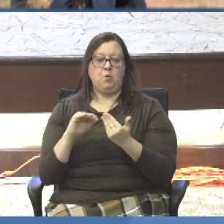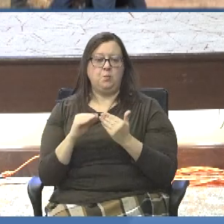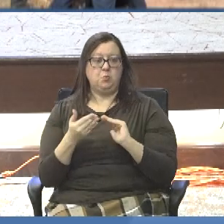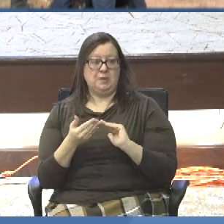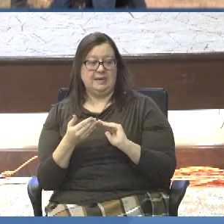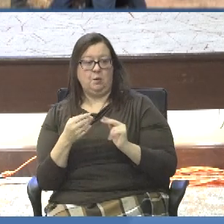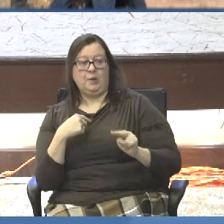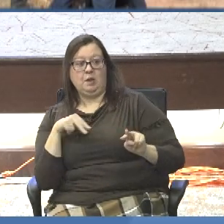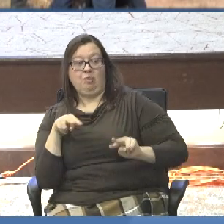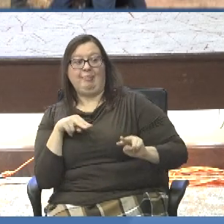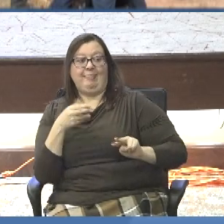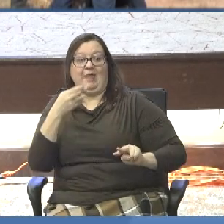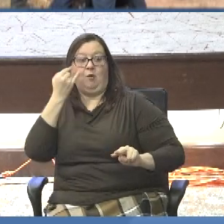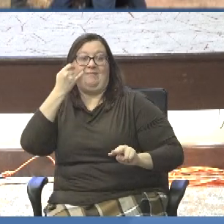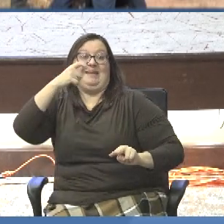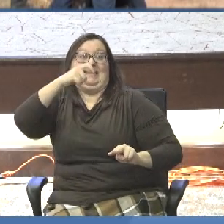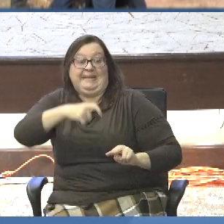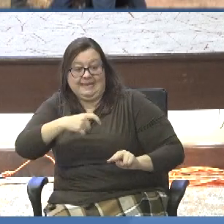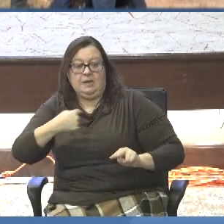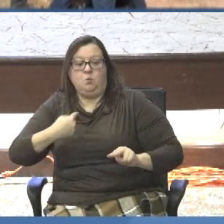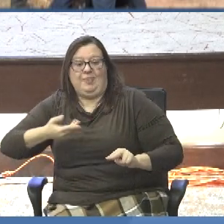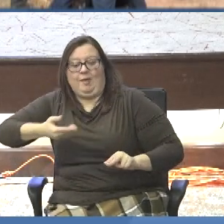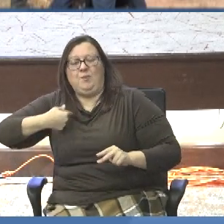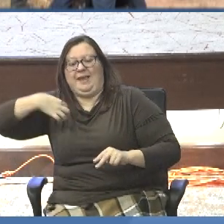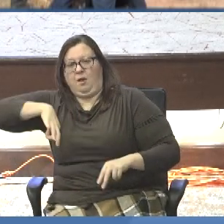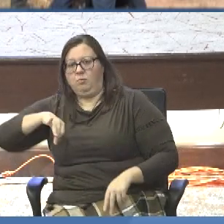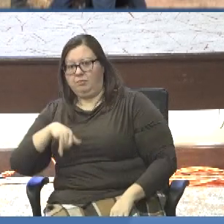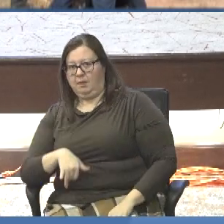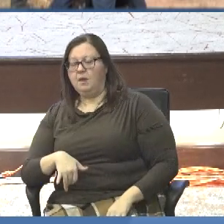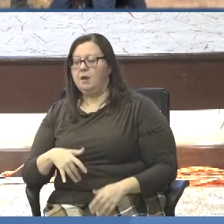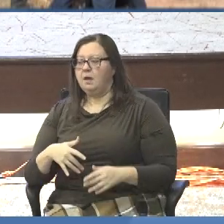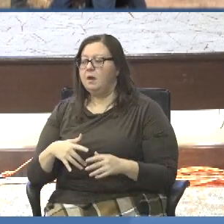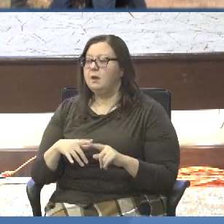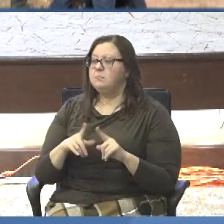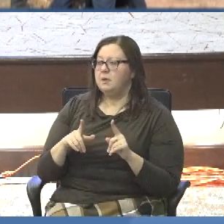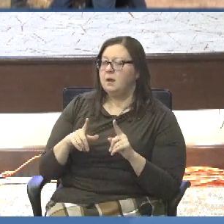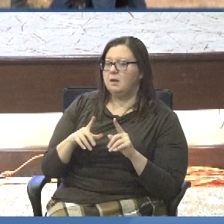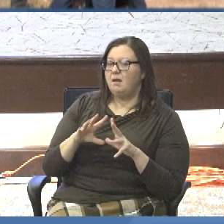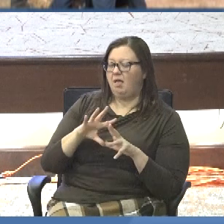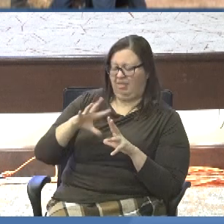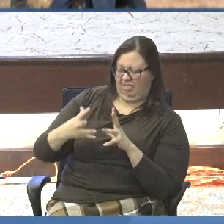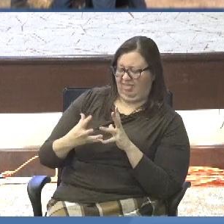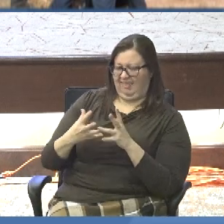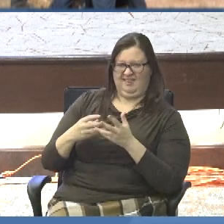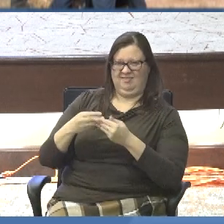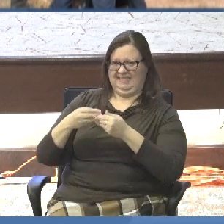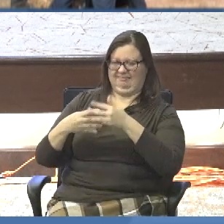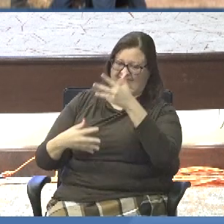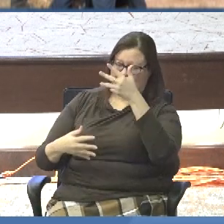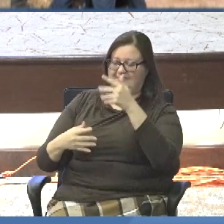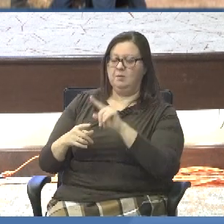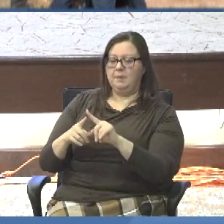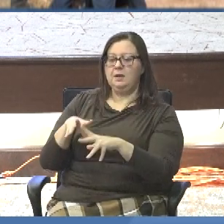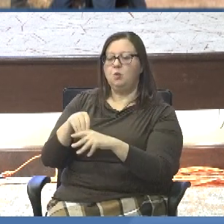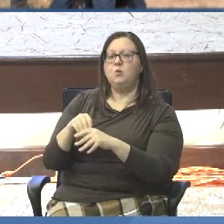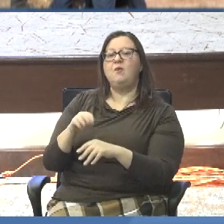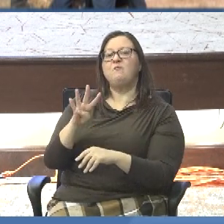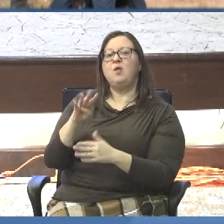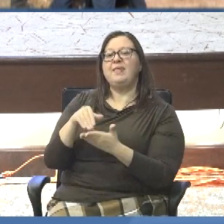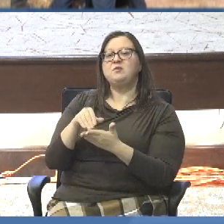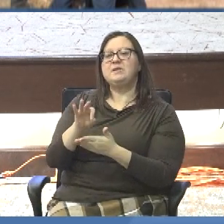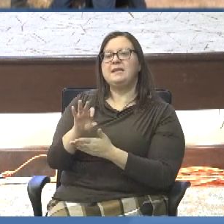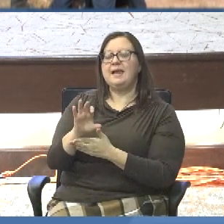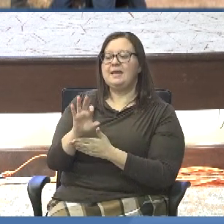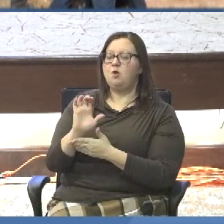So that's why that number is somewhat large, but there's a lot included in that. And that was up to 4,963